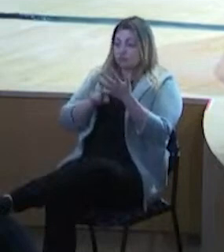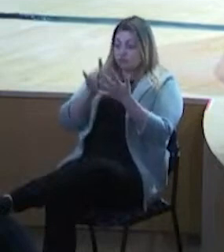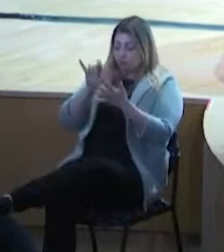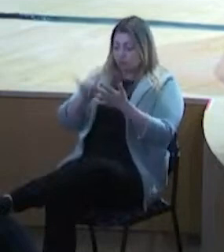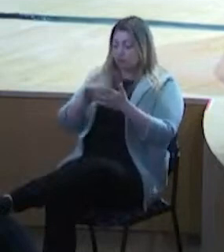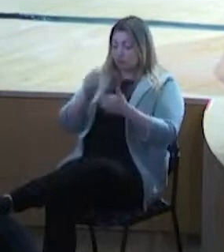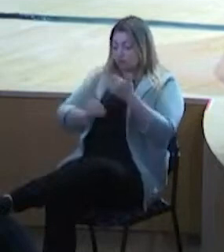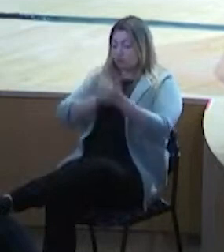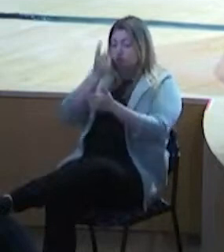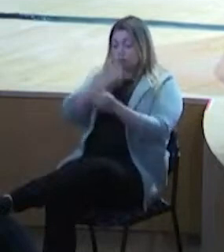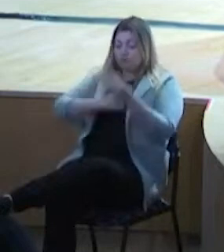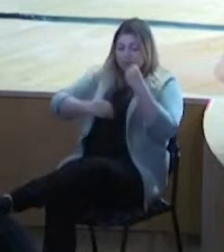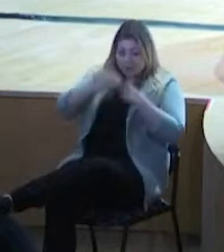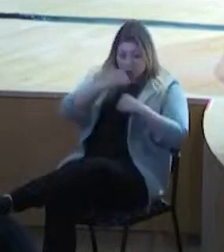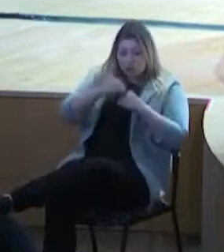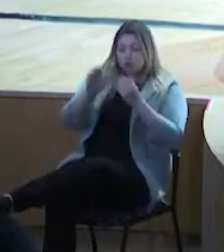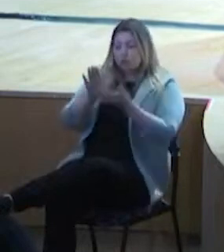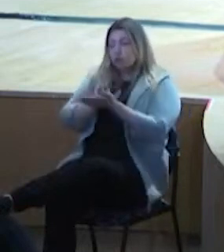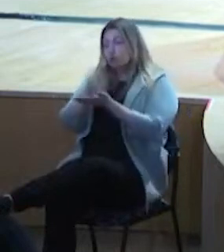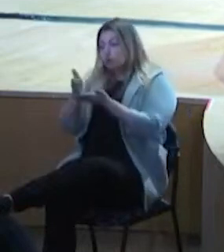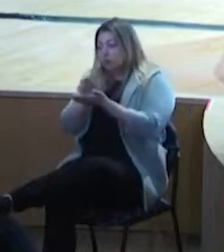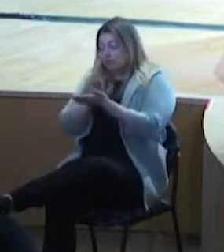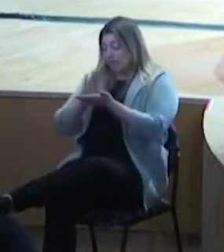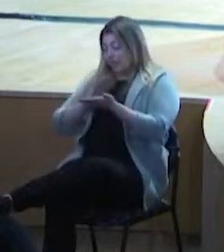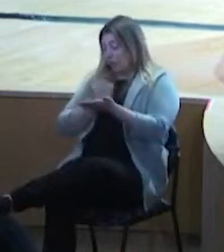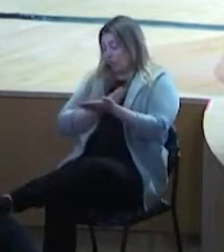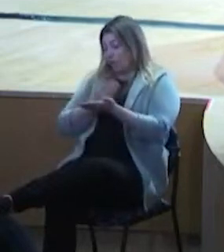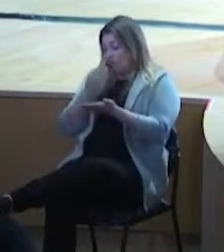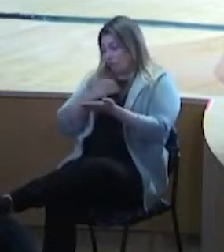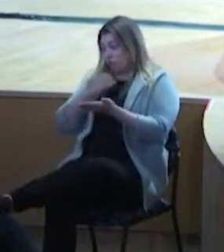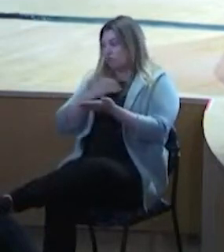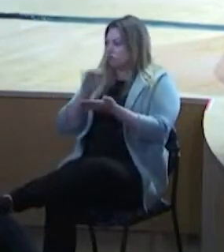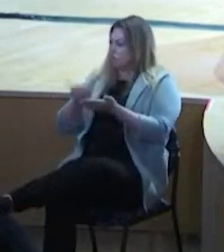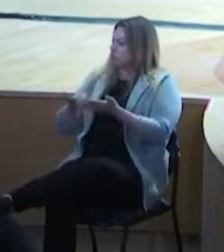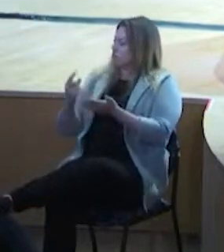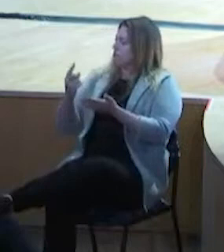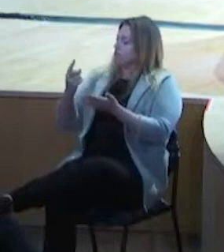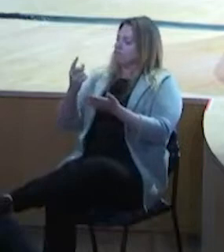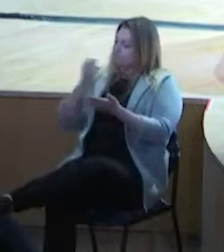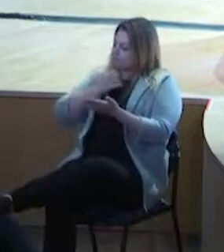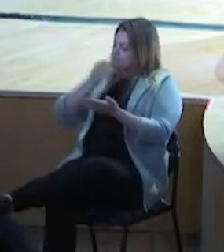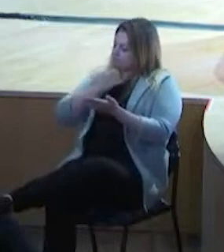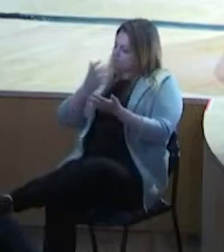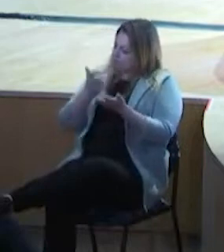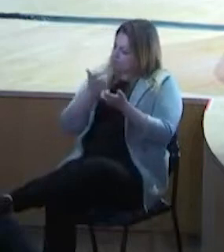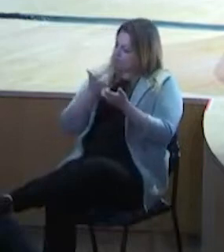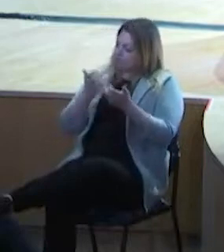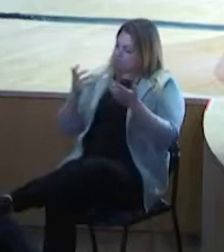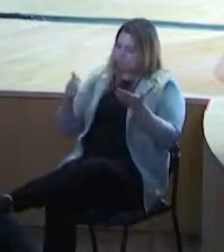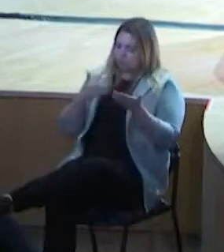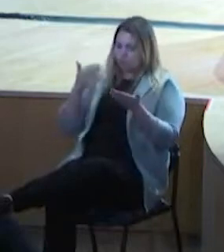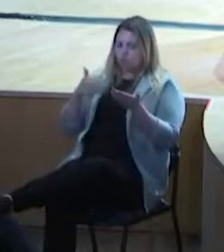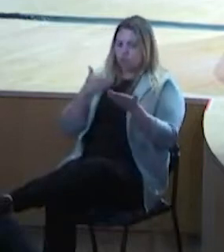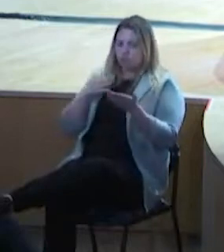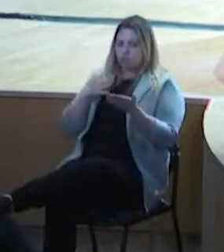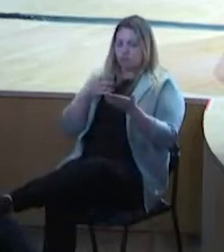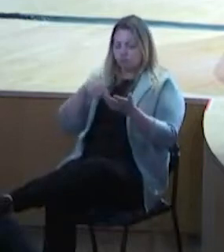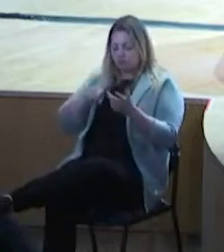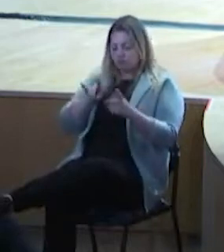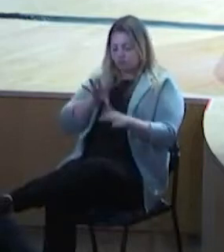process of eating and cooking our own foods, that's something that we're really trying to get the youth to be